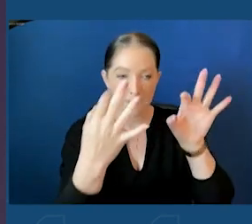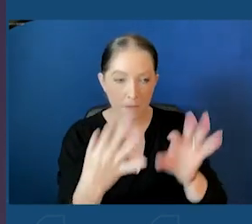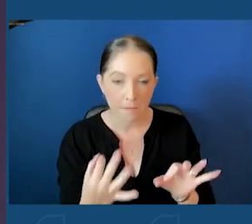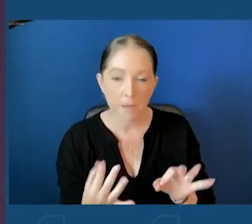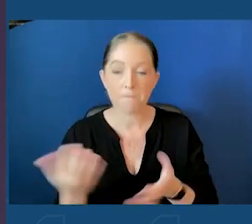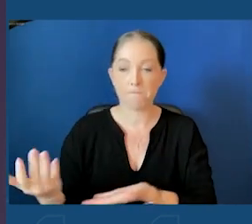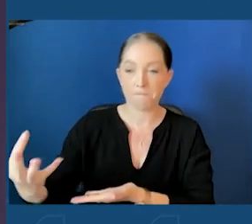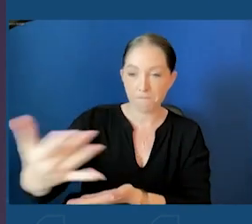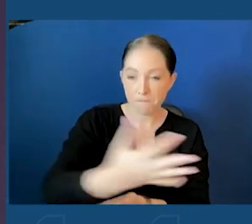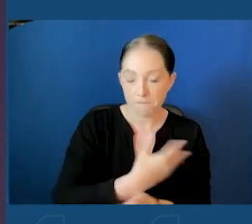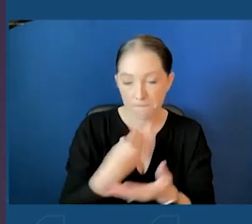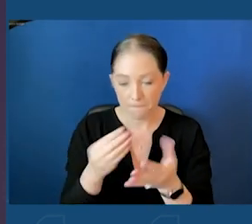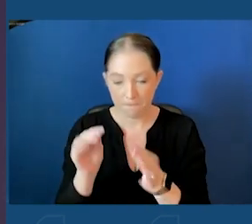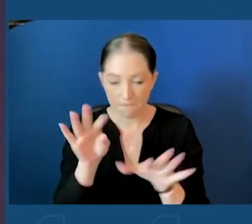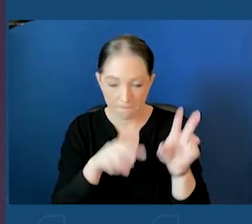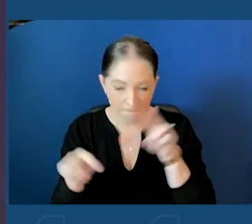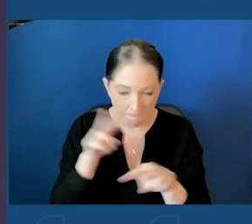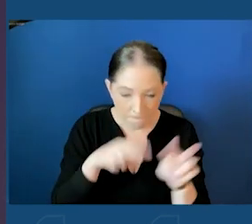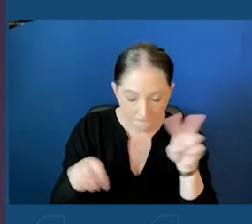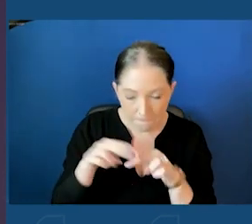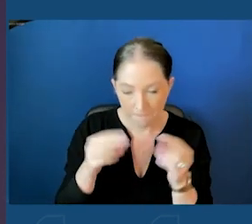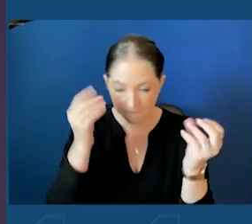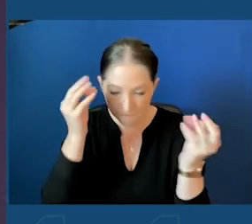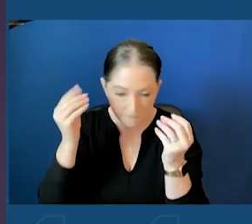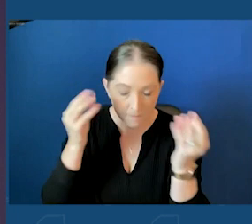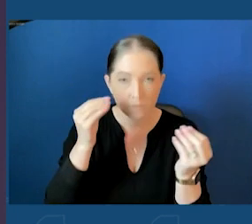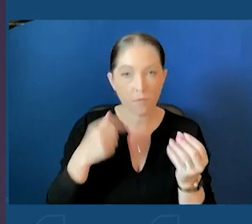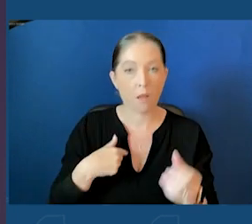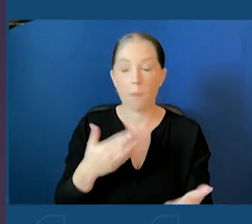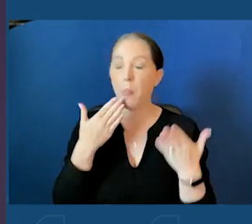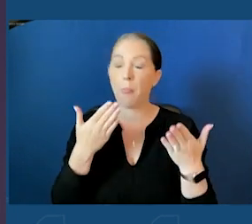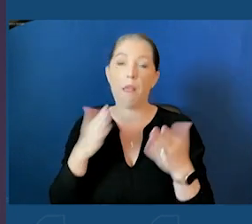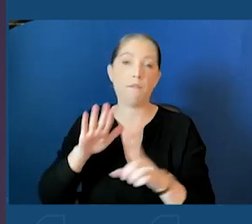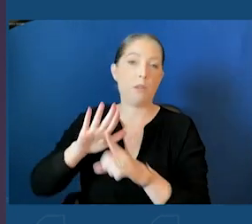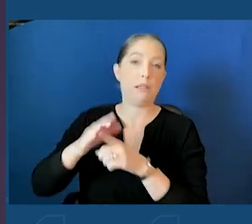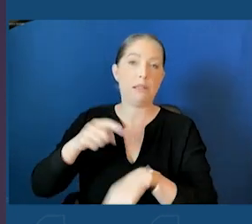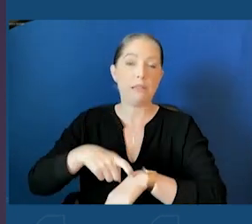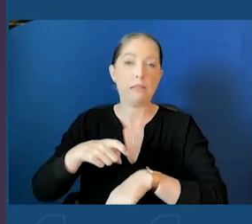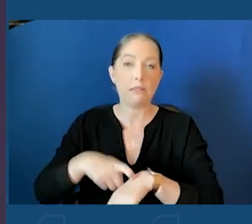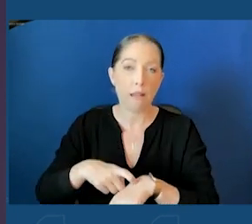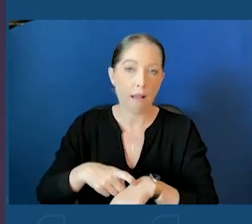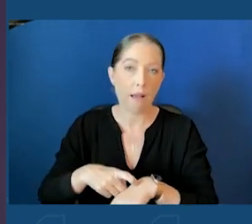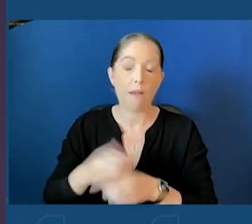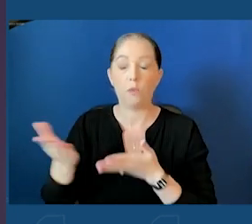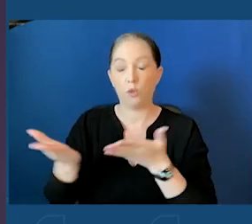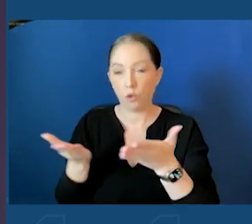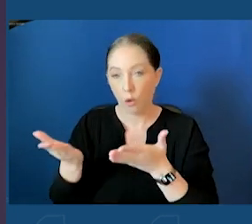incredible job, and I'm grateful that he has dedicated his time to this as well.